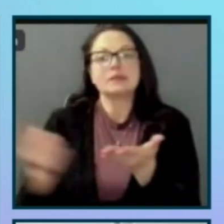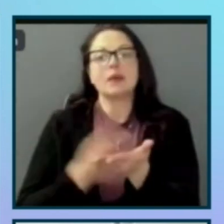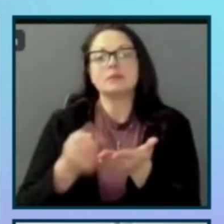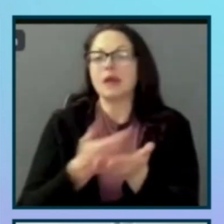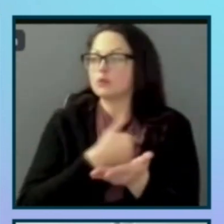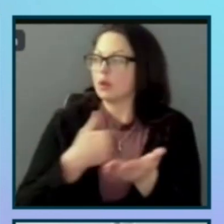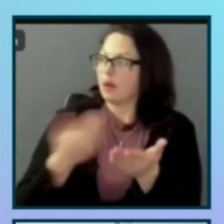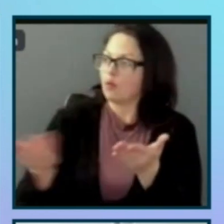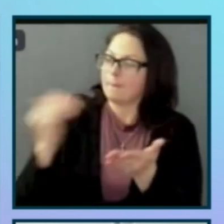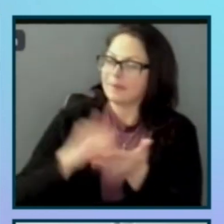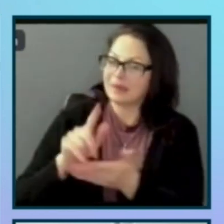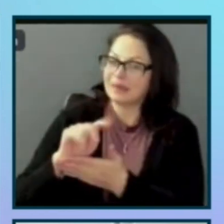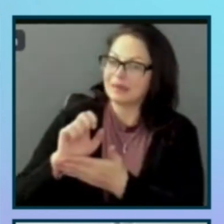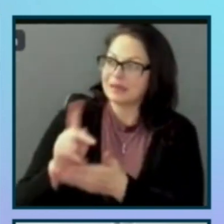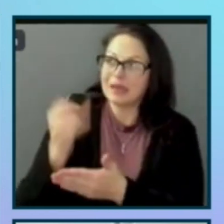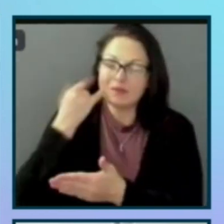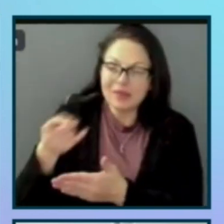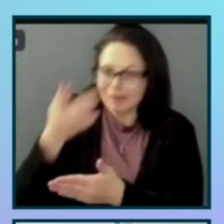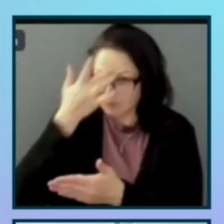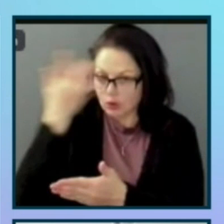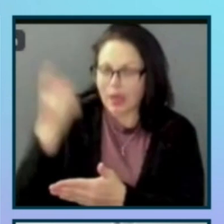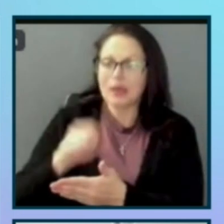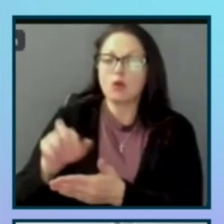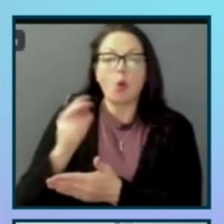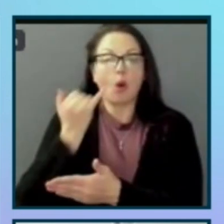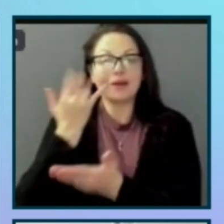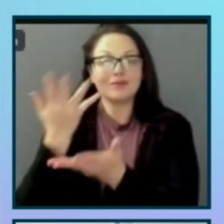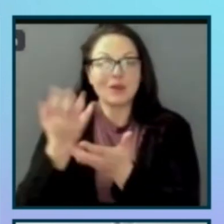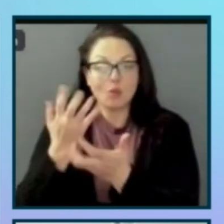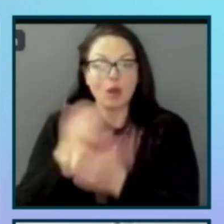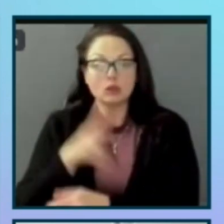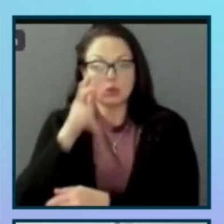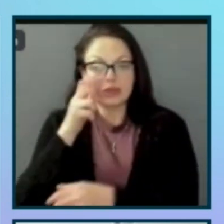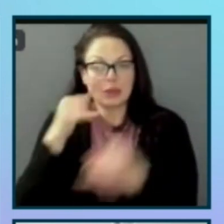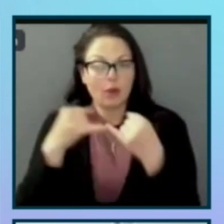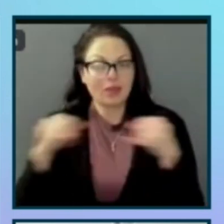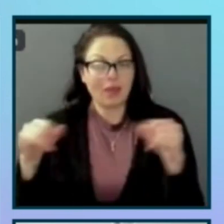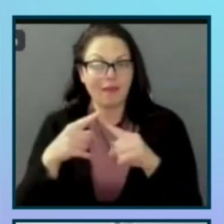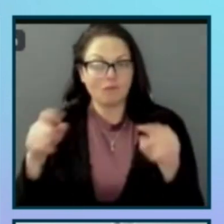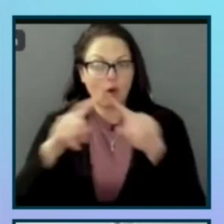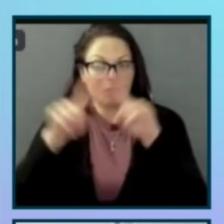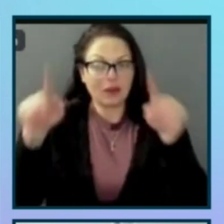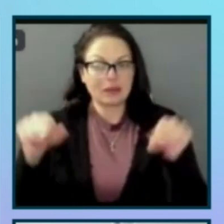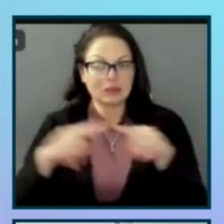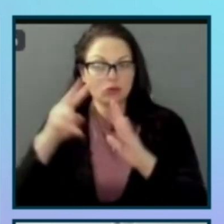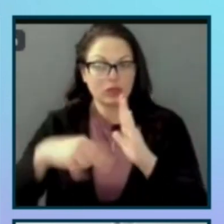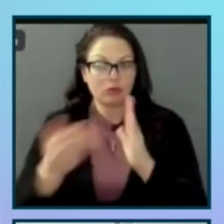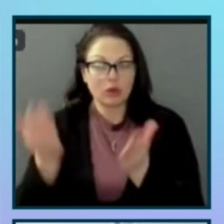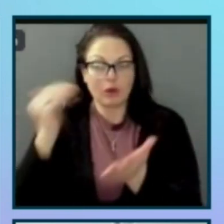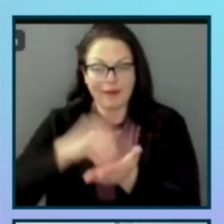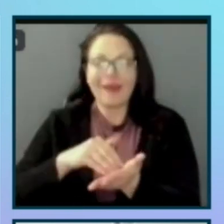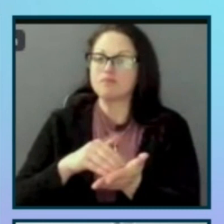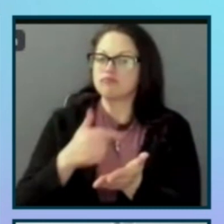if they forget as they start navigating through, or if they want to hear a line from the screen reader again, they could ask us to repeat that as many times